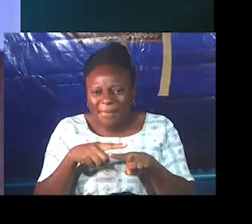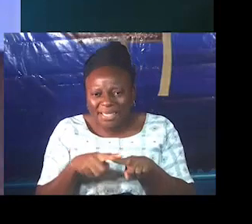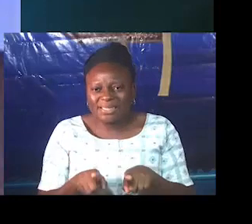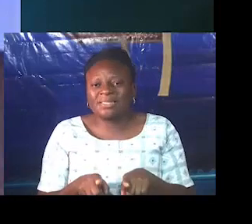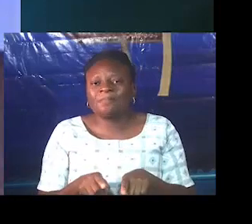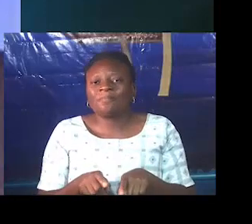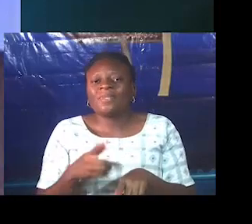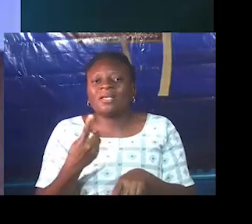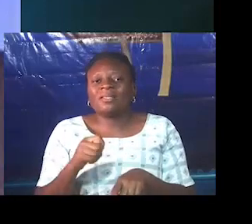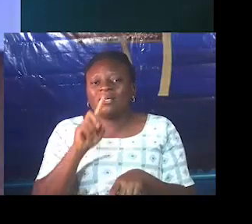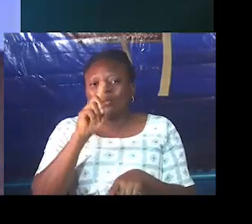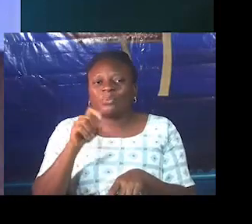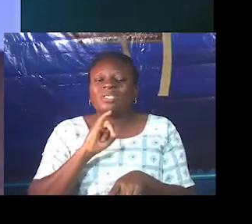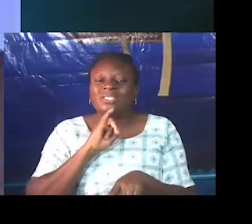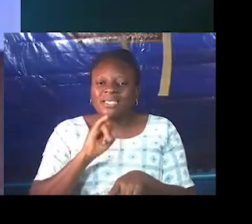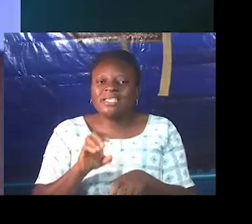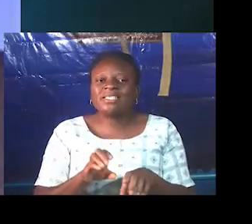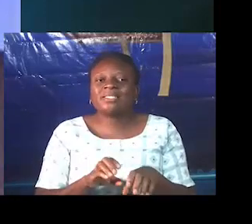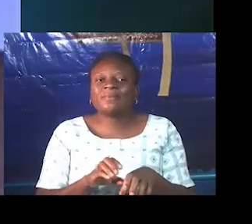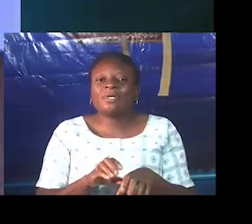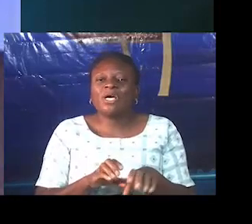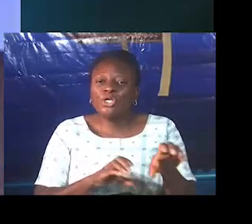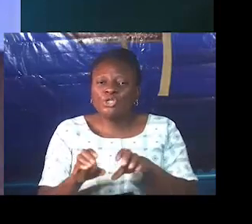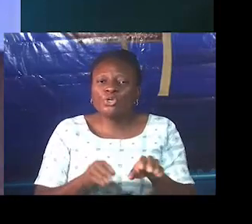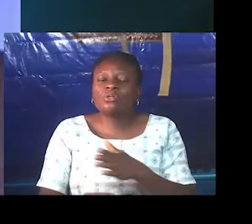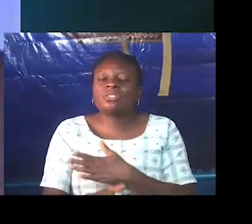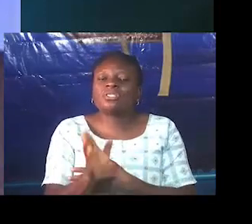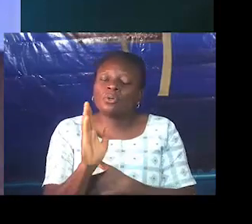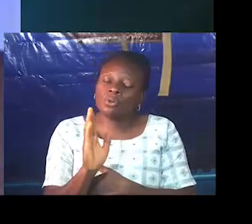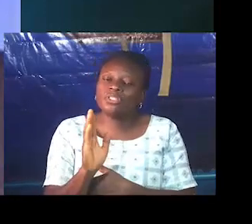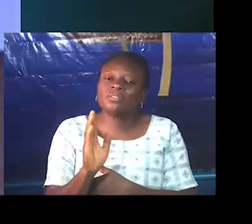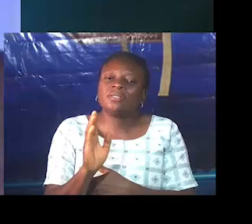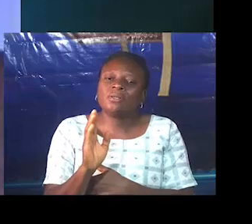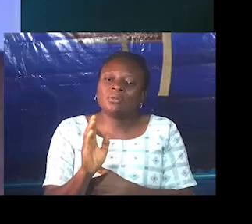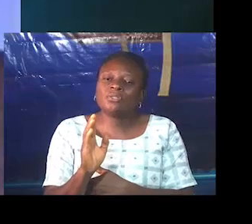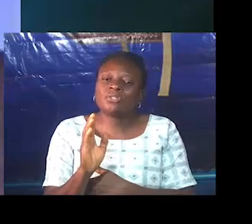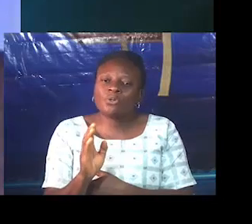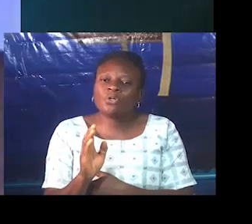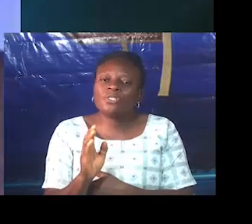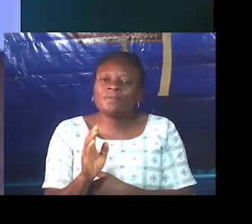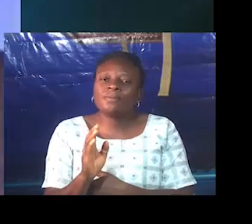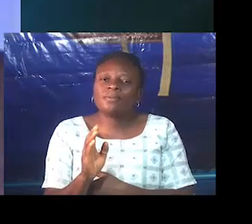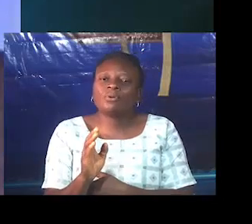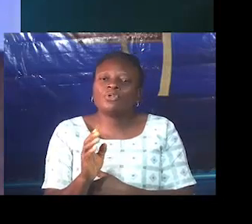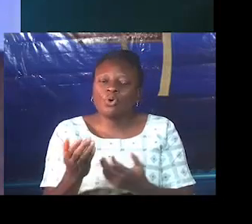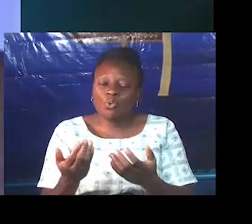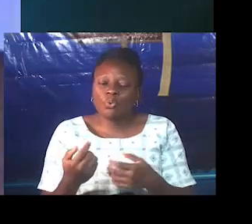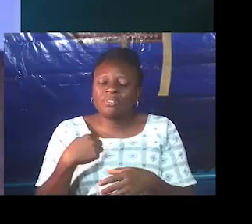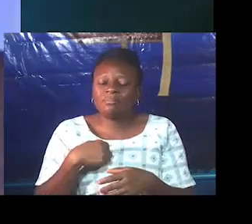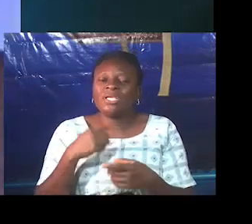this man? Now, which means, in order not to block you, your heart, from knowing the will of